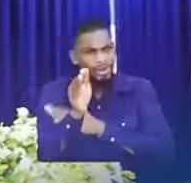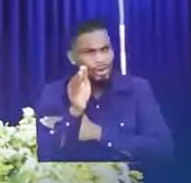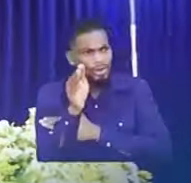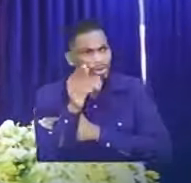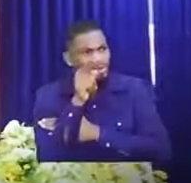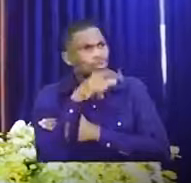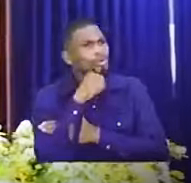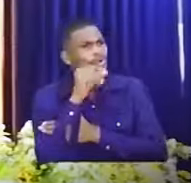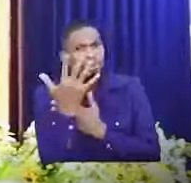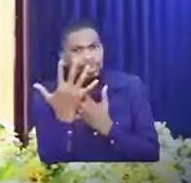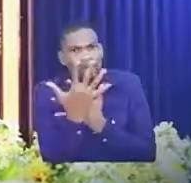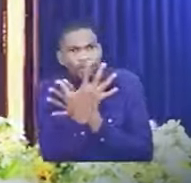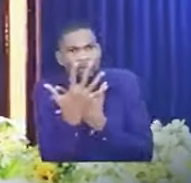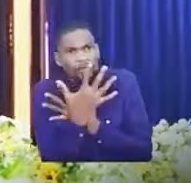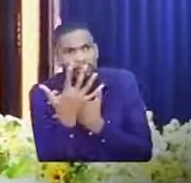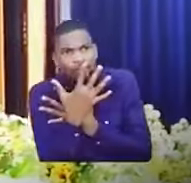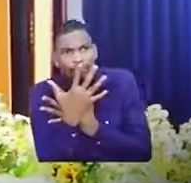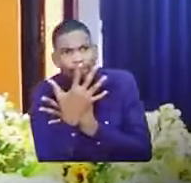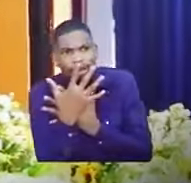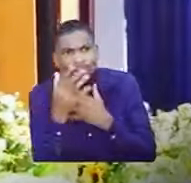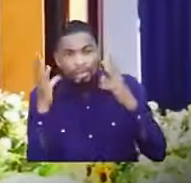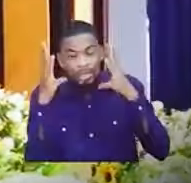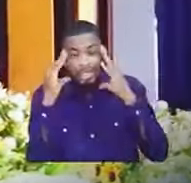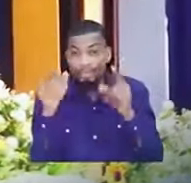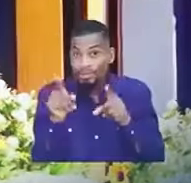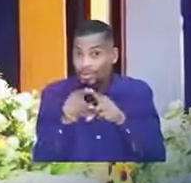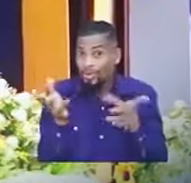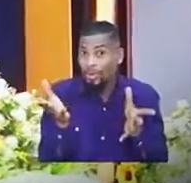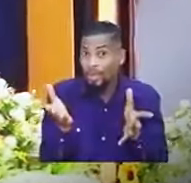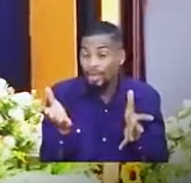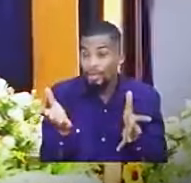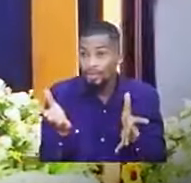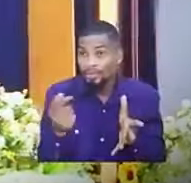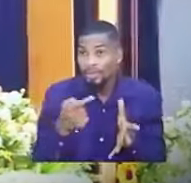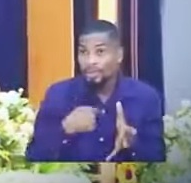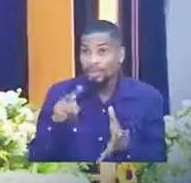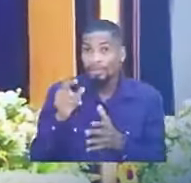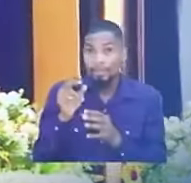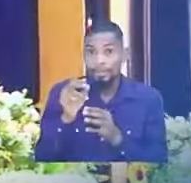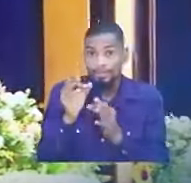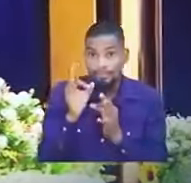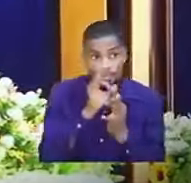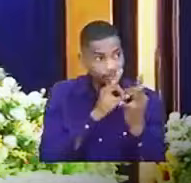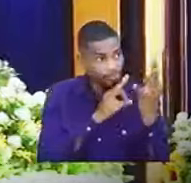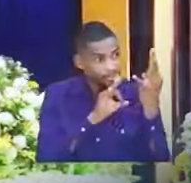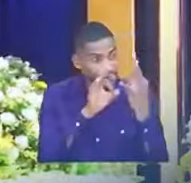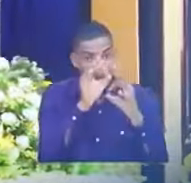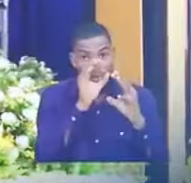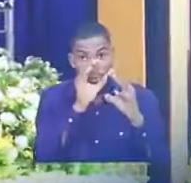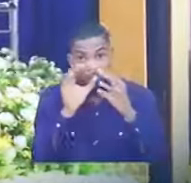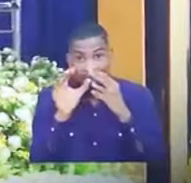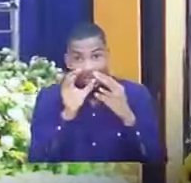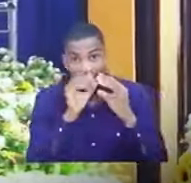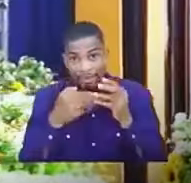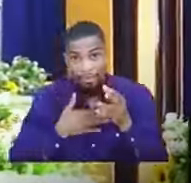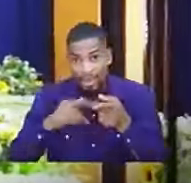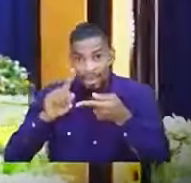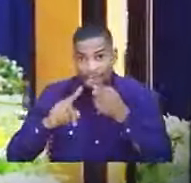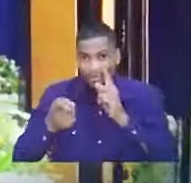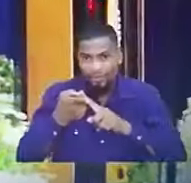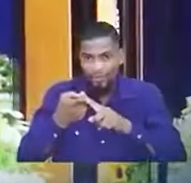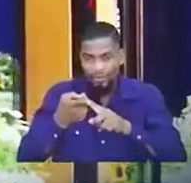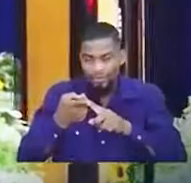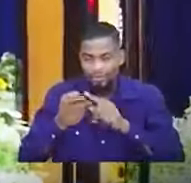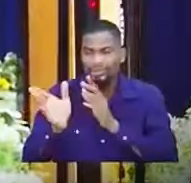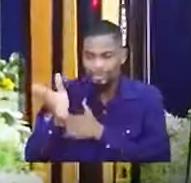not afraid to speak to this servant of mine, somebody that I speak face to face, my friend? So God